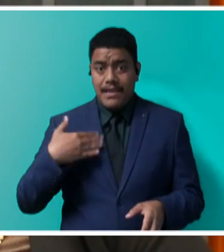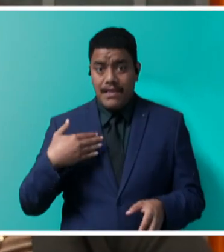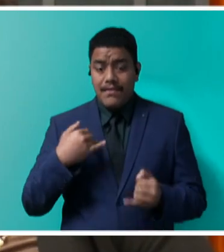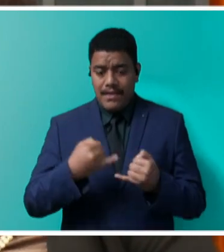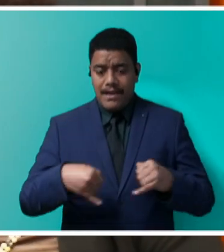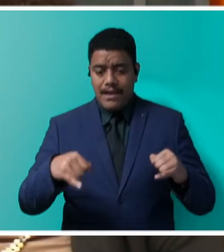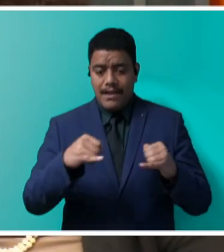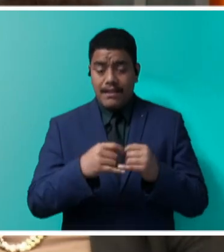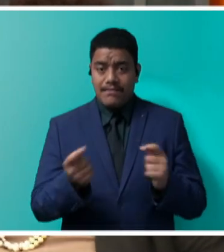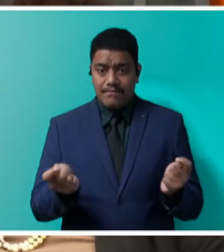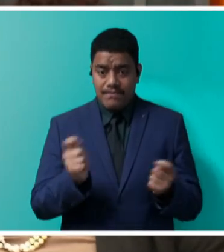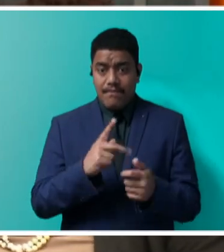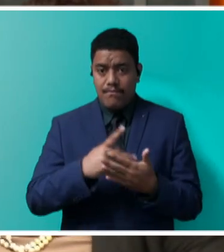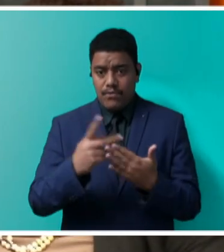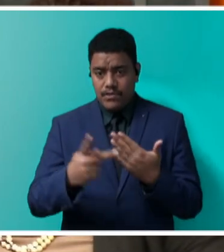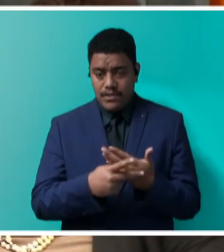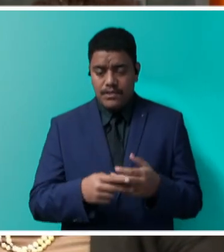Highlands Transformation Project, or FIT,